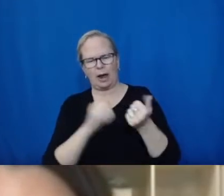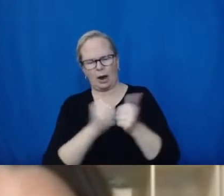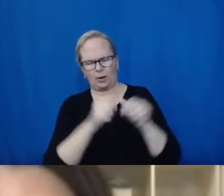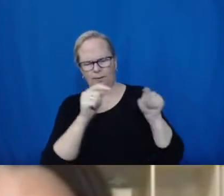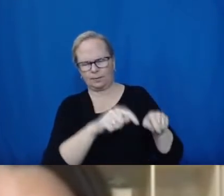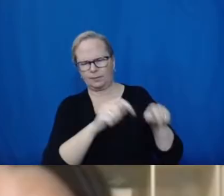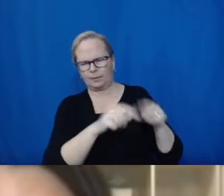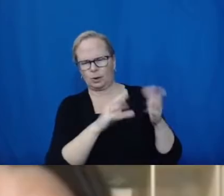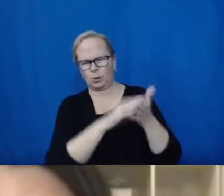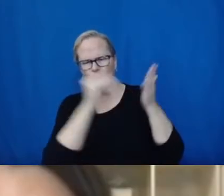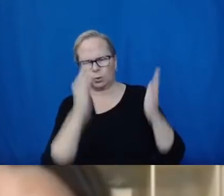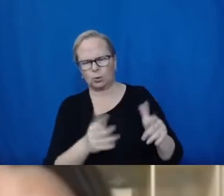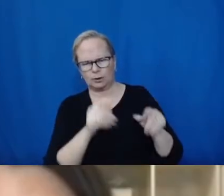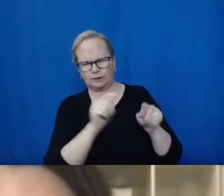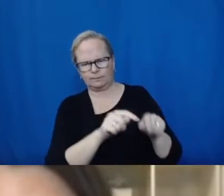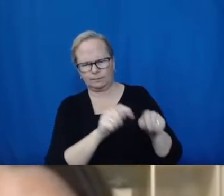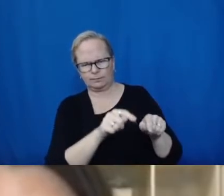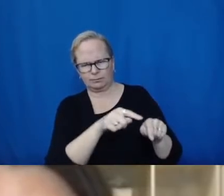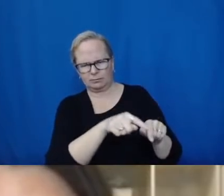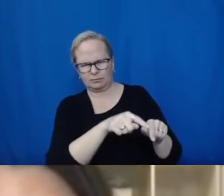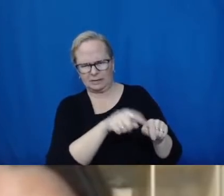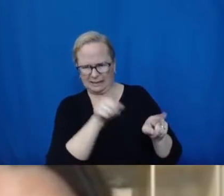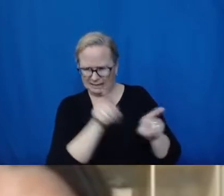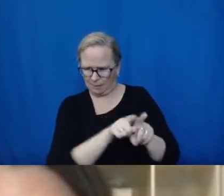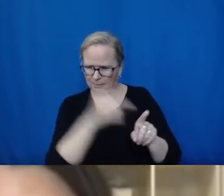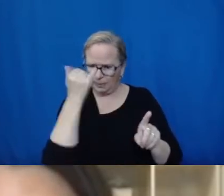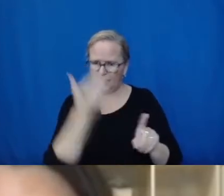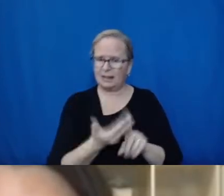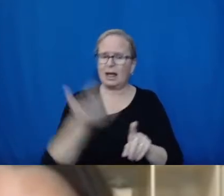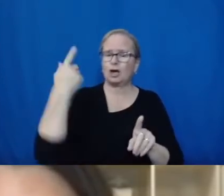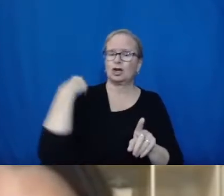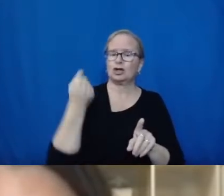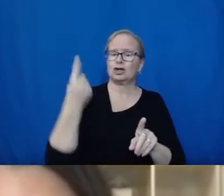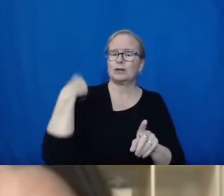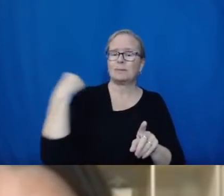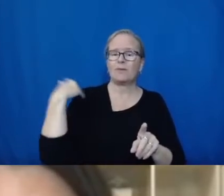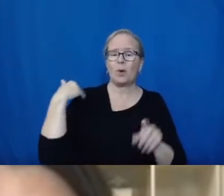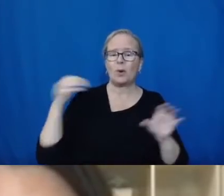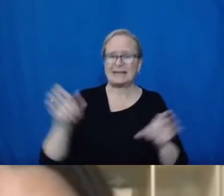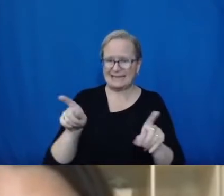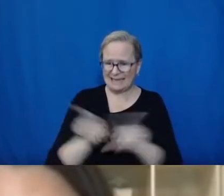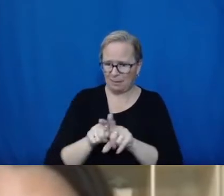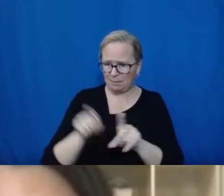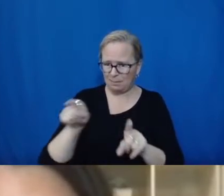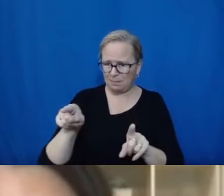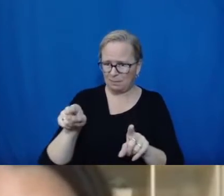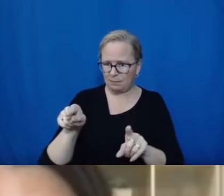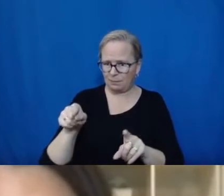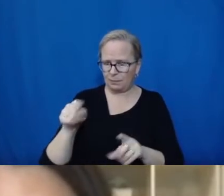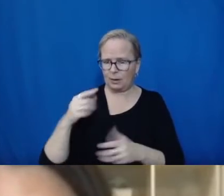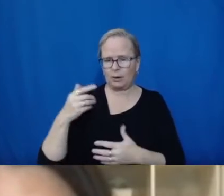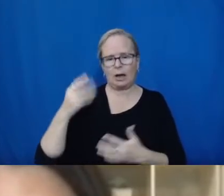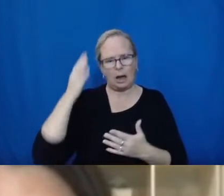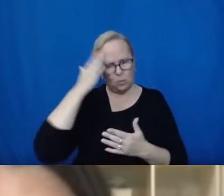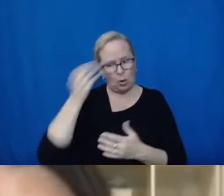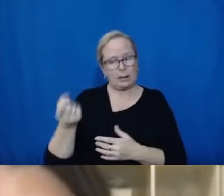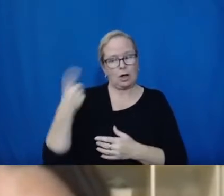replicate something similar to what you guys did last year. I know that that was an exceptionally